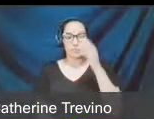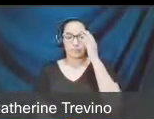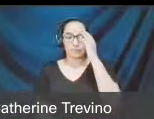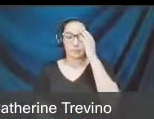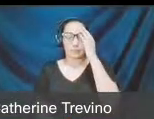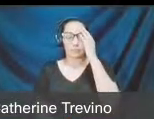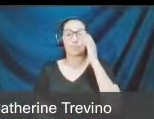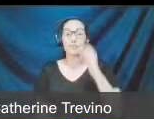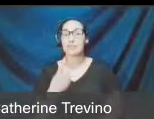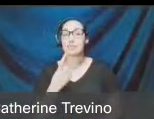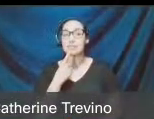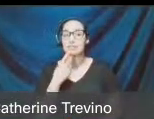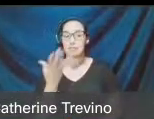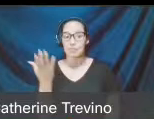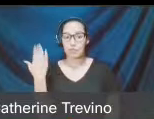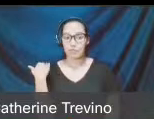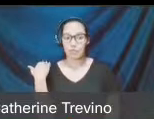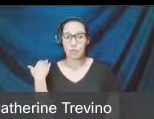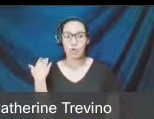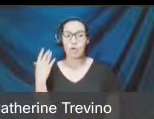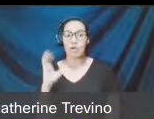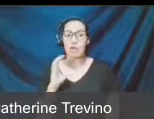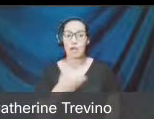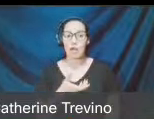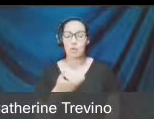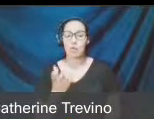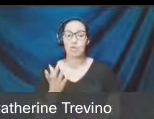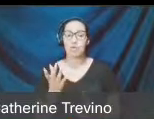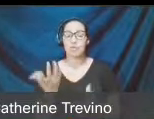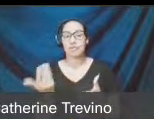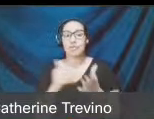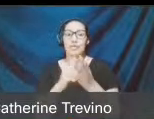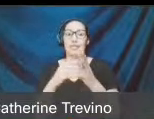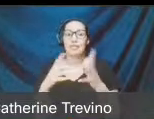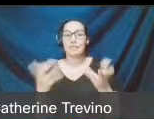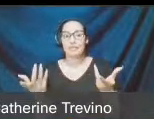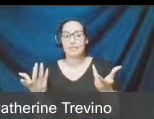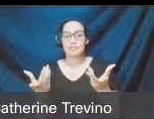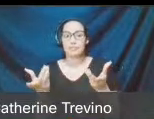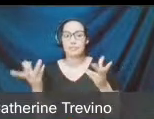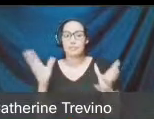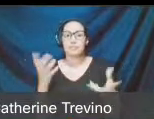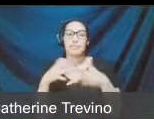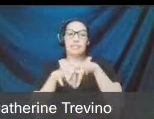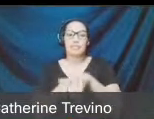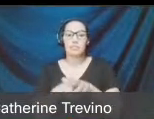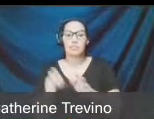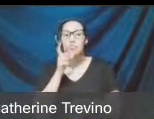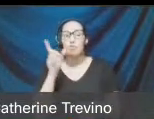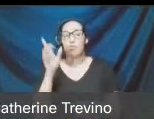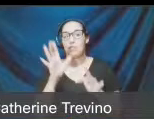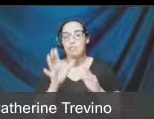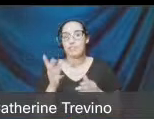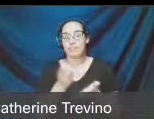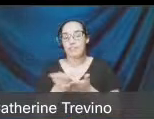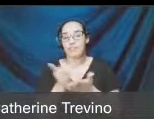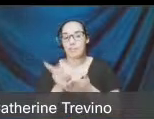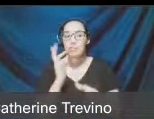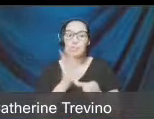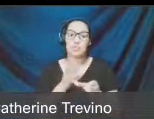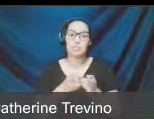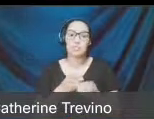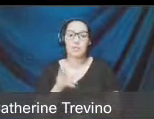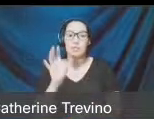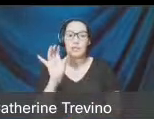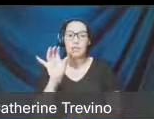As was mentioned before, a tiered re-engagement plan must be implemented to address students who failed to participate at least 60% of the instructional days for